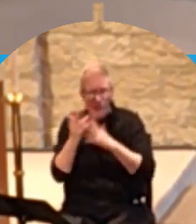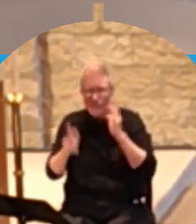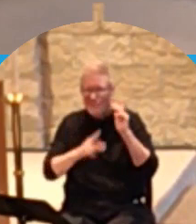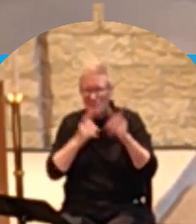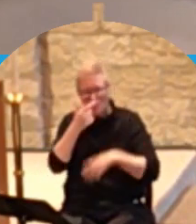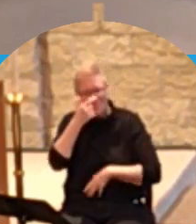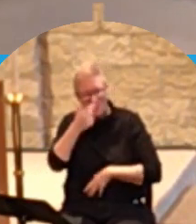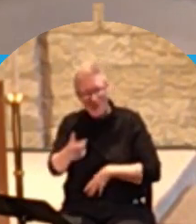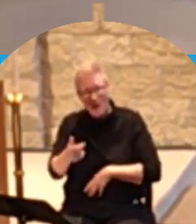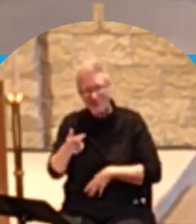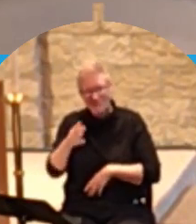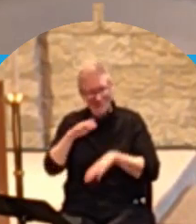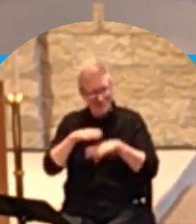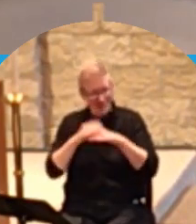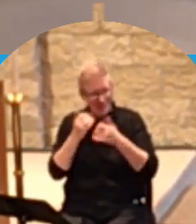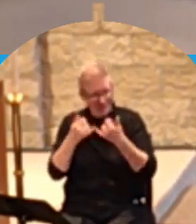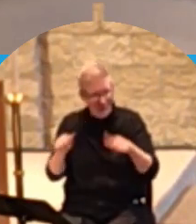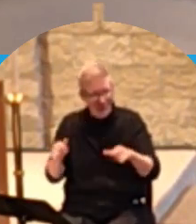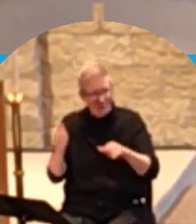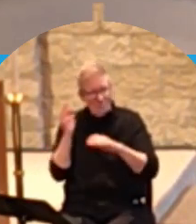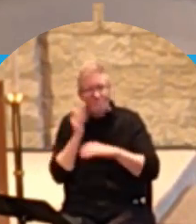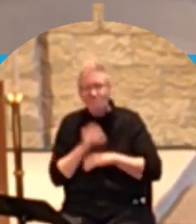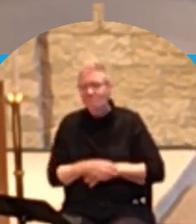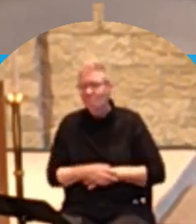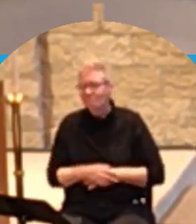grateful for this service that is offered.